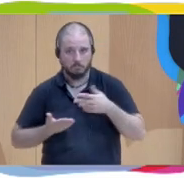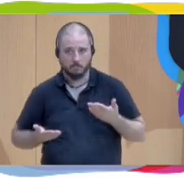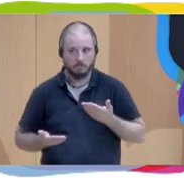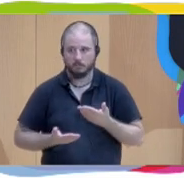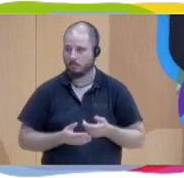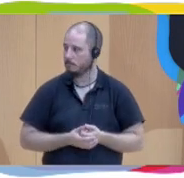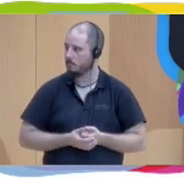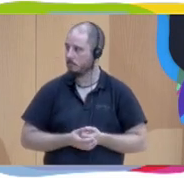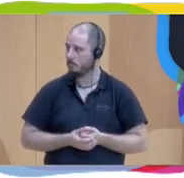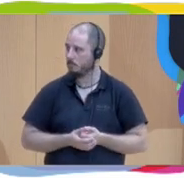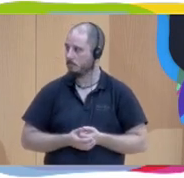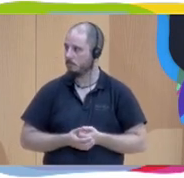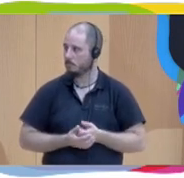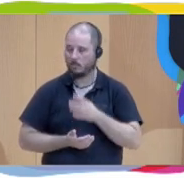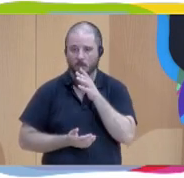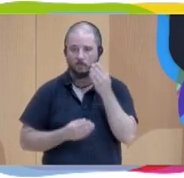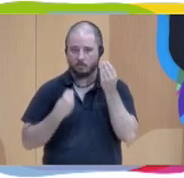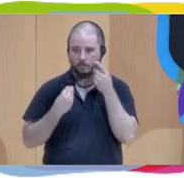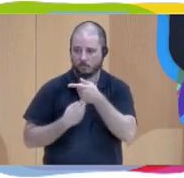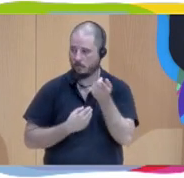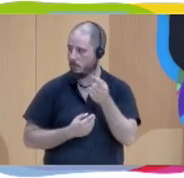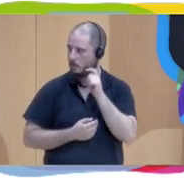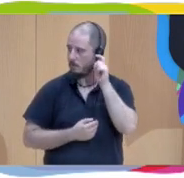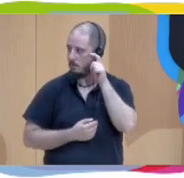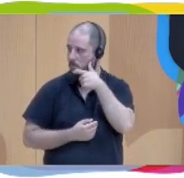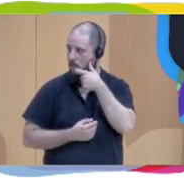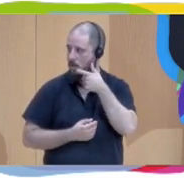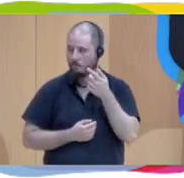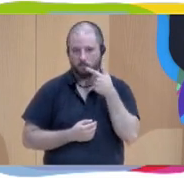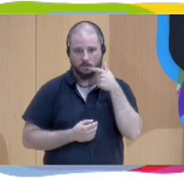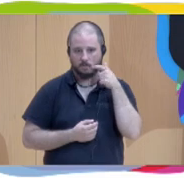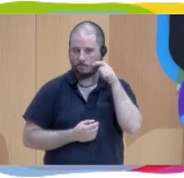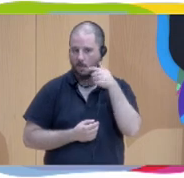microphones, that we are like ABBA, the new ABBA. Yeah.